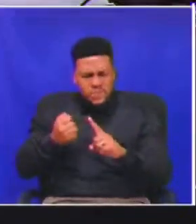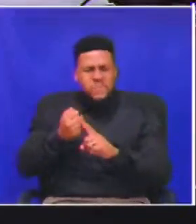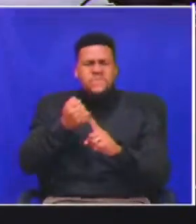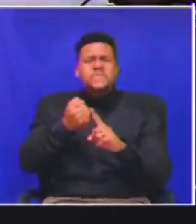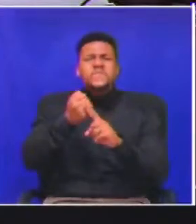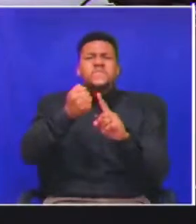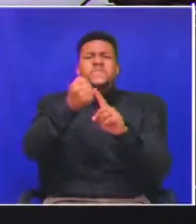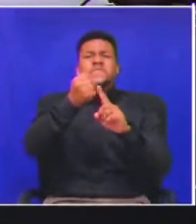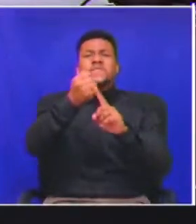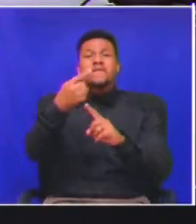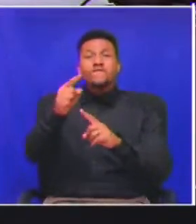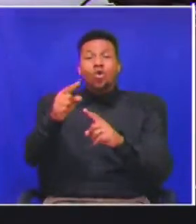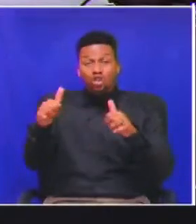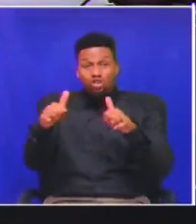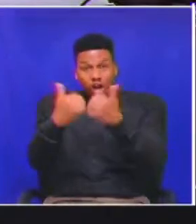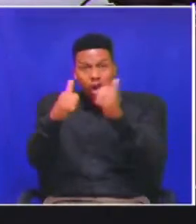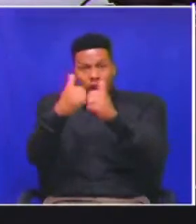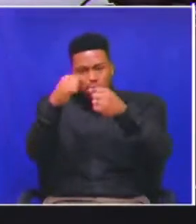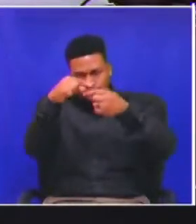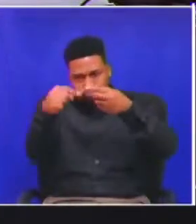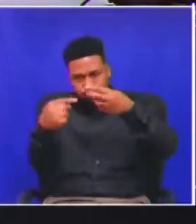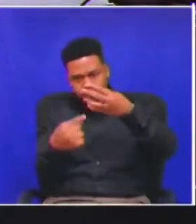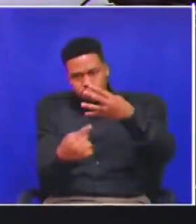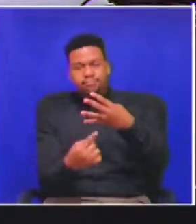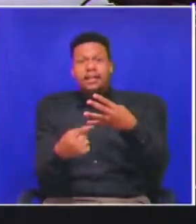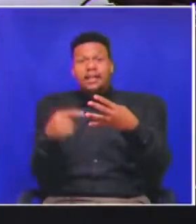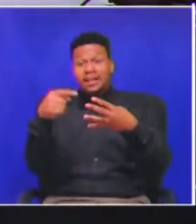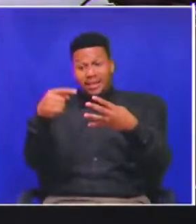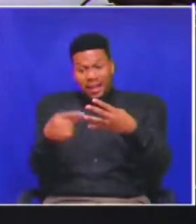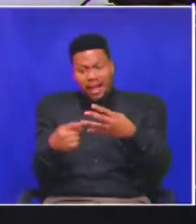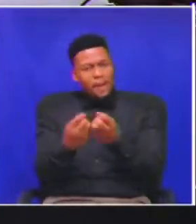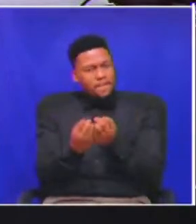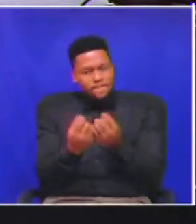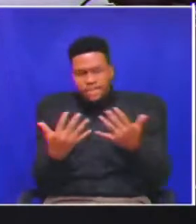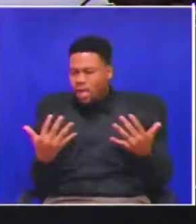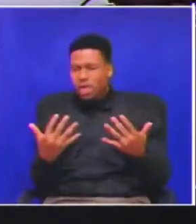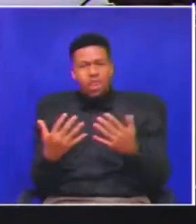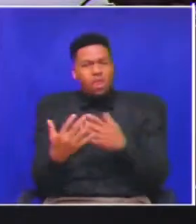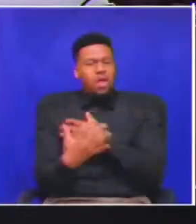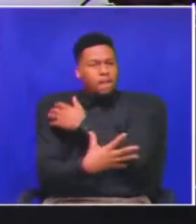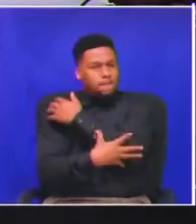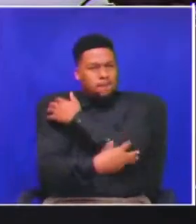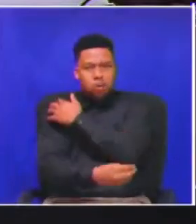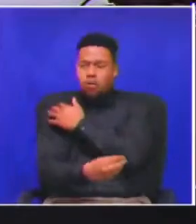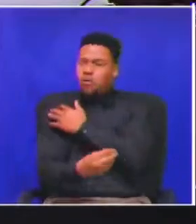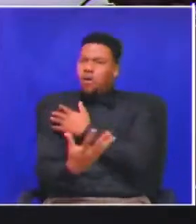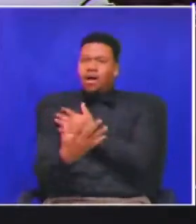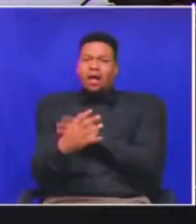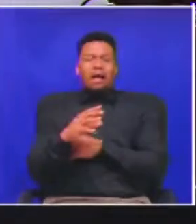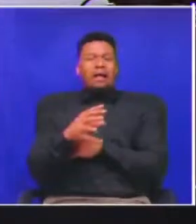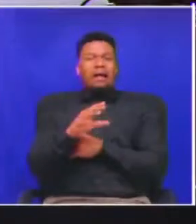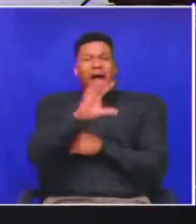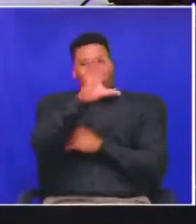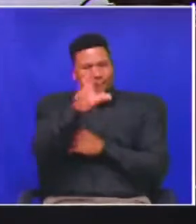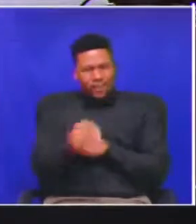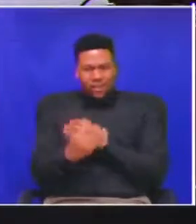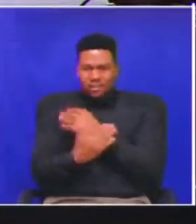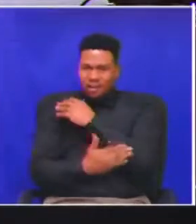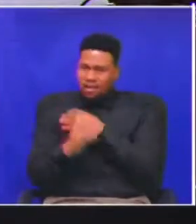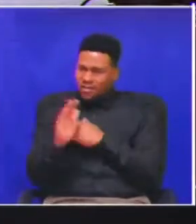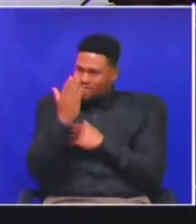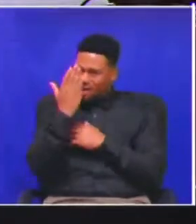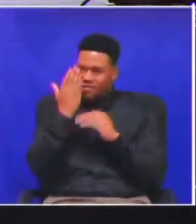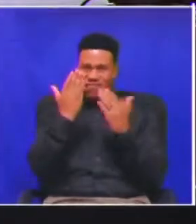addressing the challenges that many of our countries in the global south, especially in Africa, are facing. So